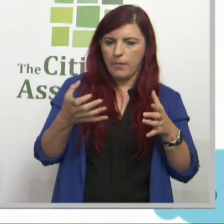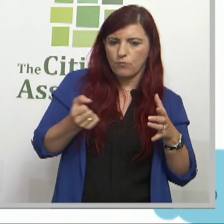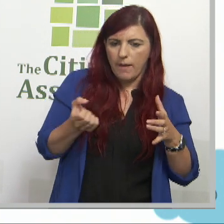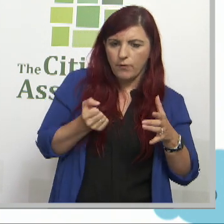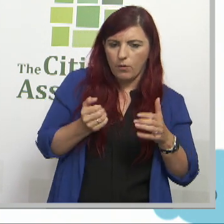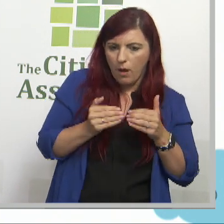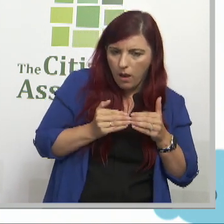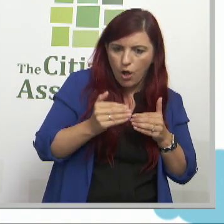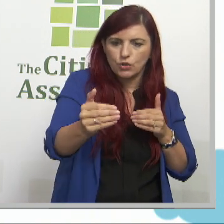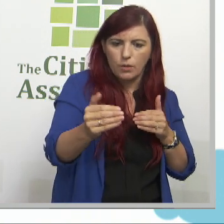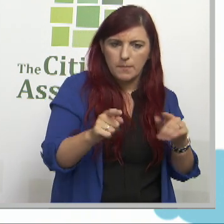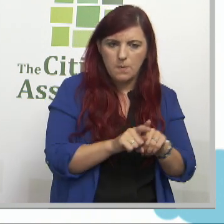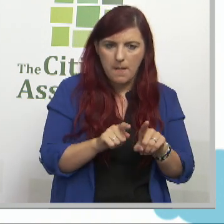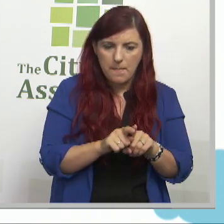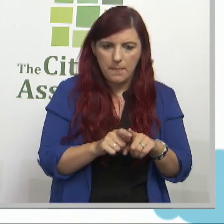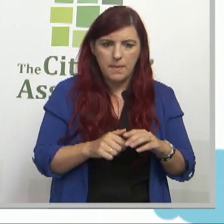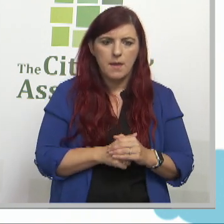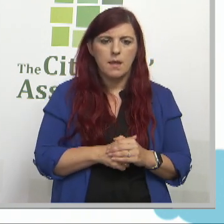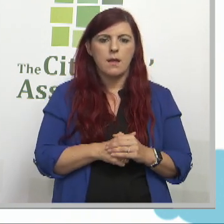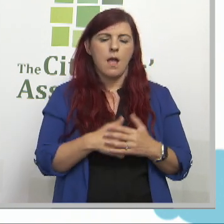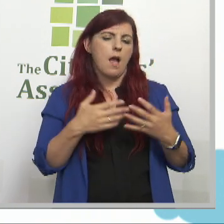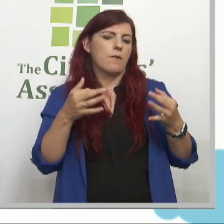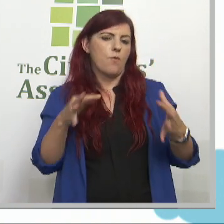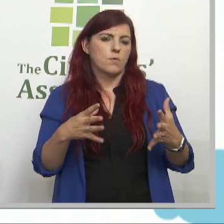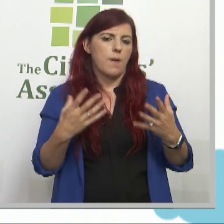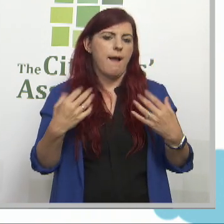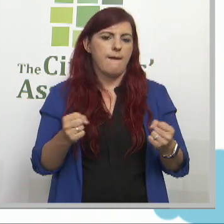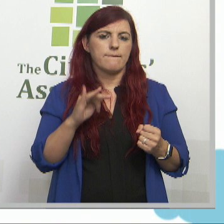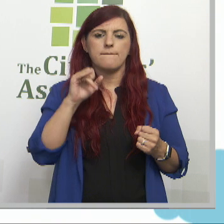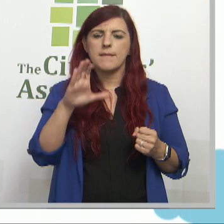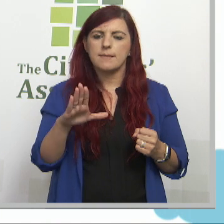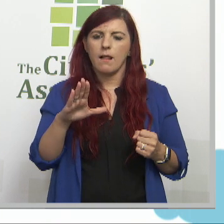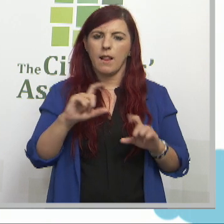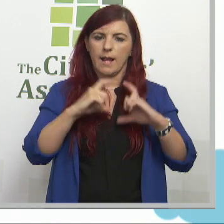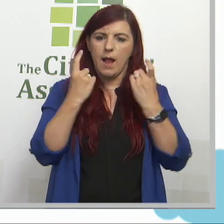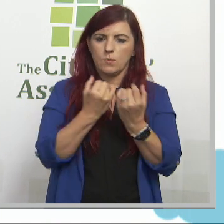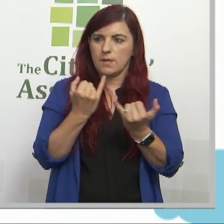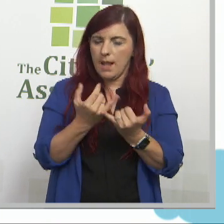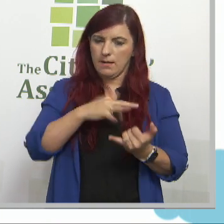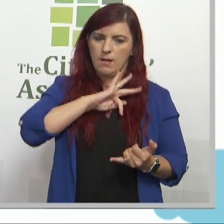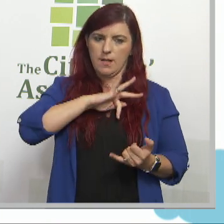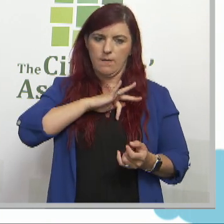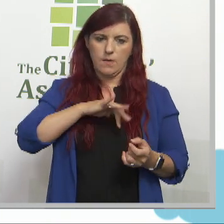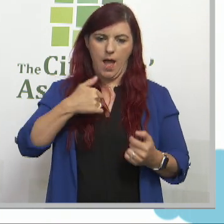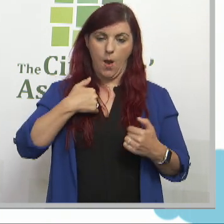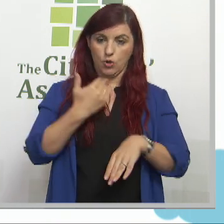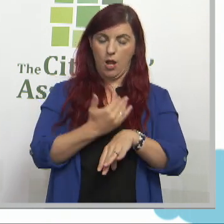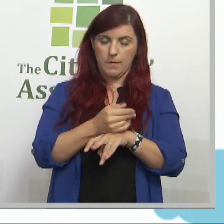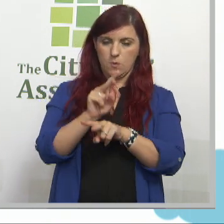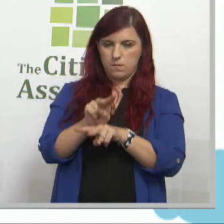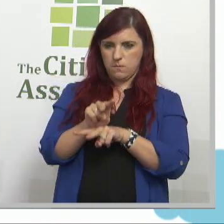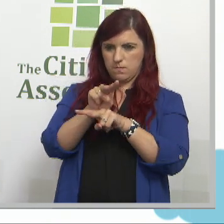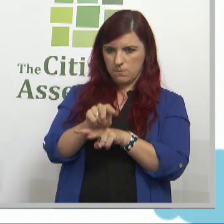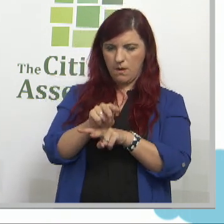grow spending in line with that. So in addition to that, we have fiscal councils like ourselves, which are kind of watchdogs that try to advise